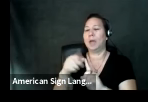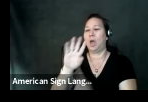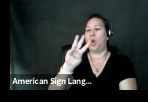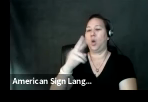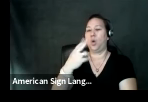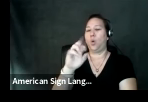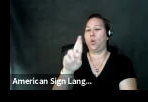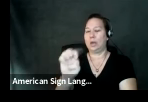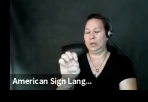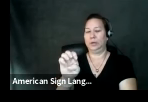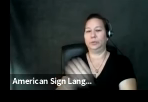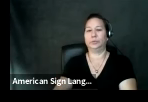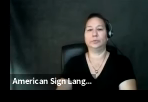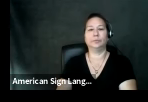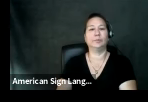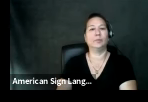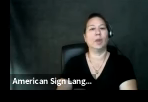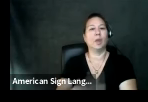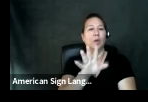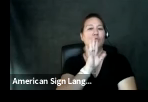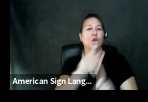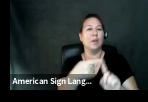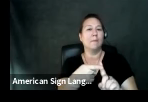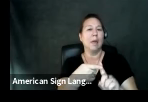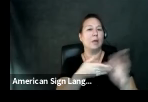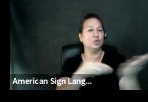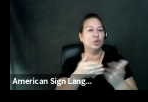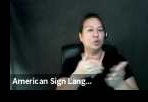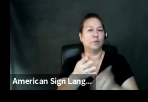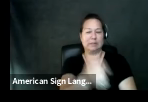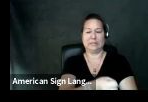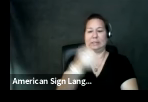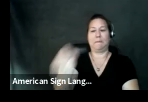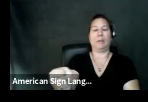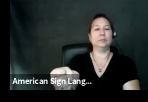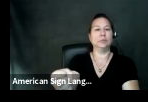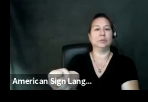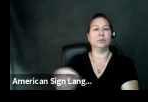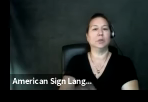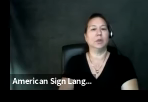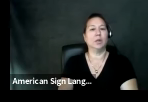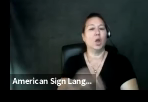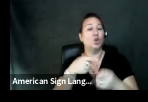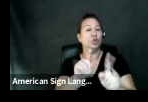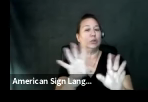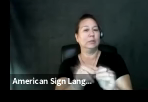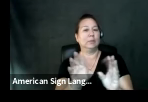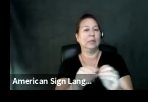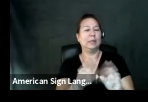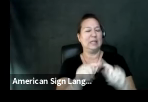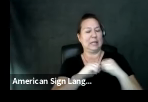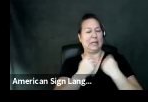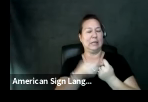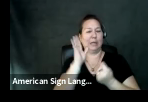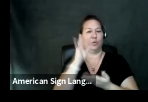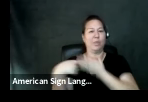about services and placements. So during this portion of the IEP meeting, the team is going to be discussing and